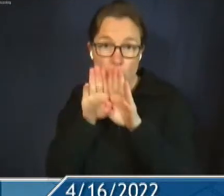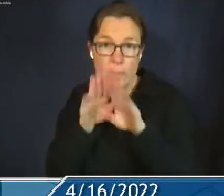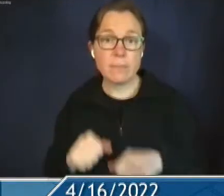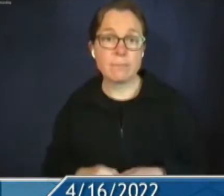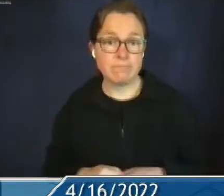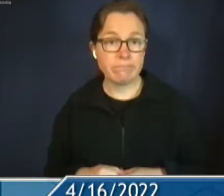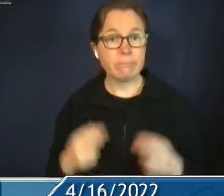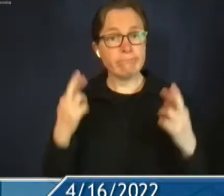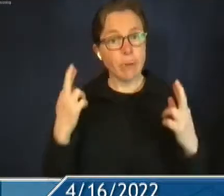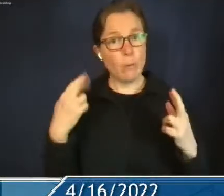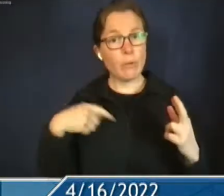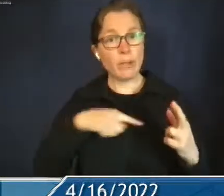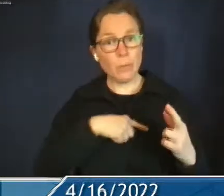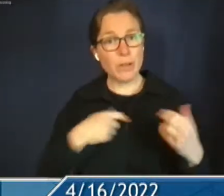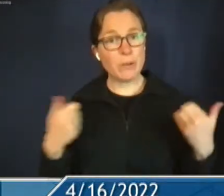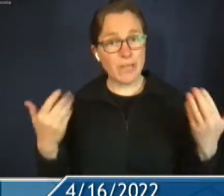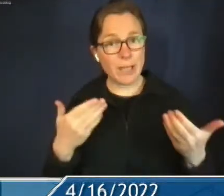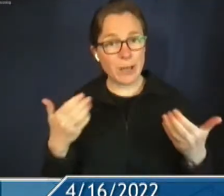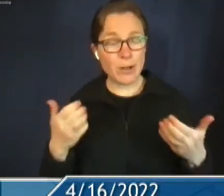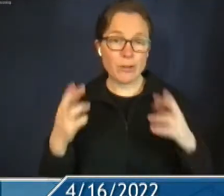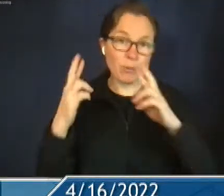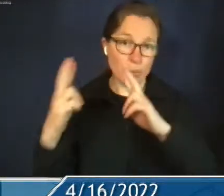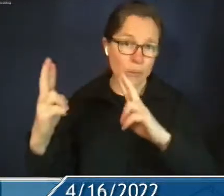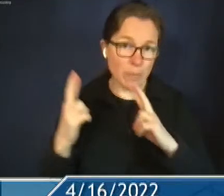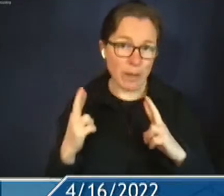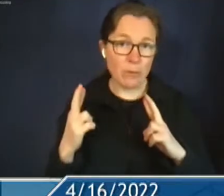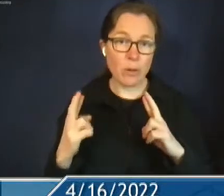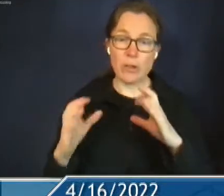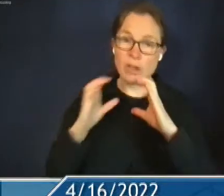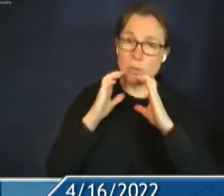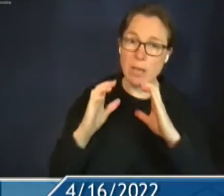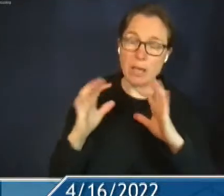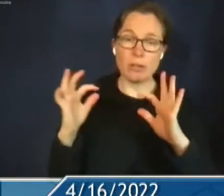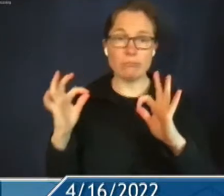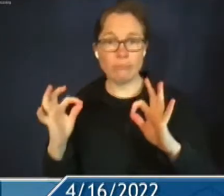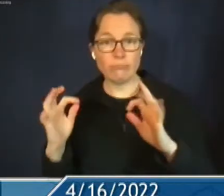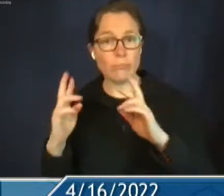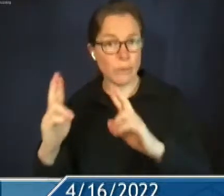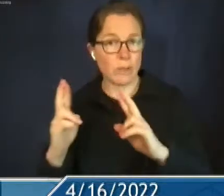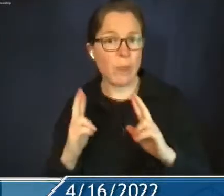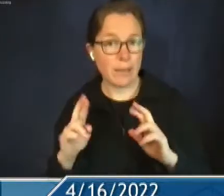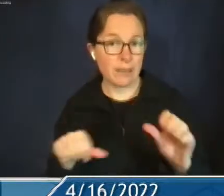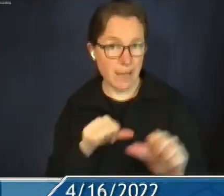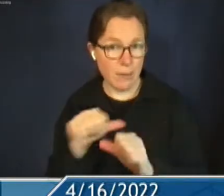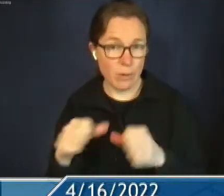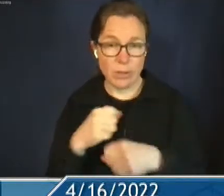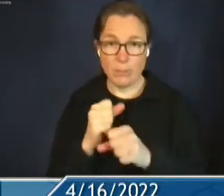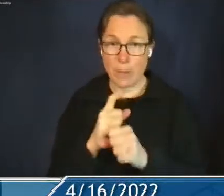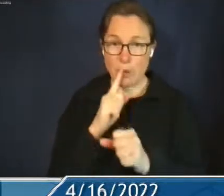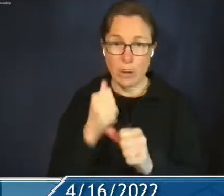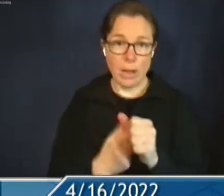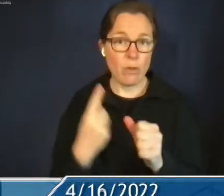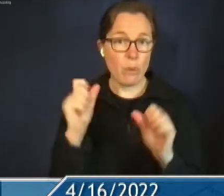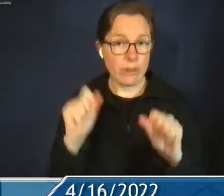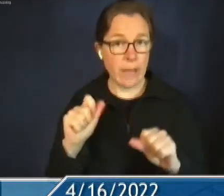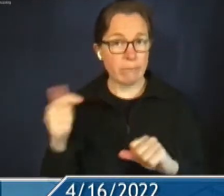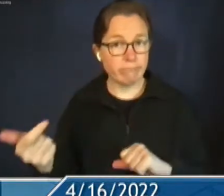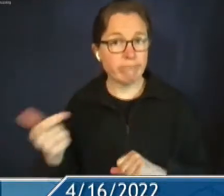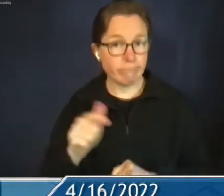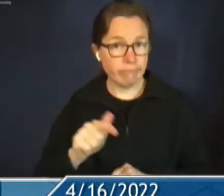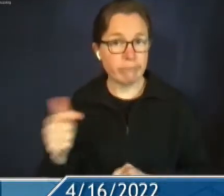we're all here to provide respectful communication and make sure that everyone who's in this event is able to speak.